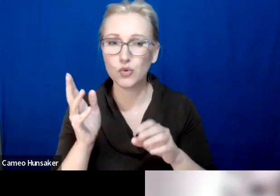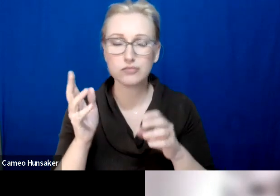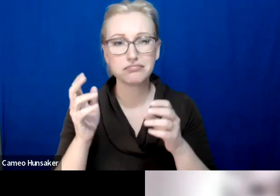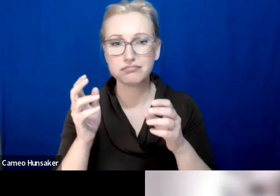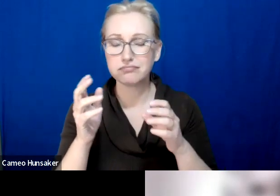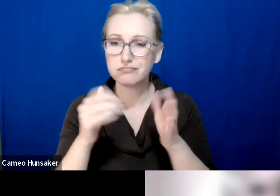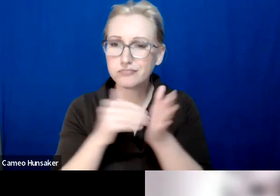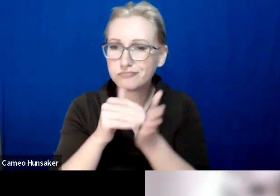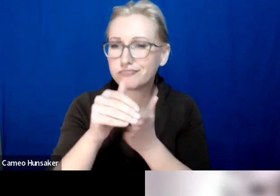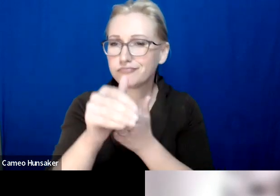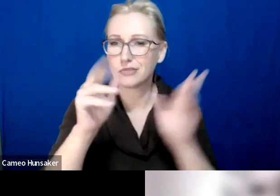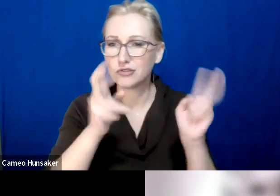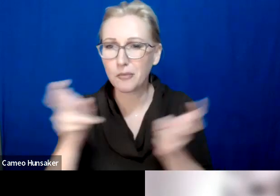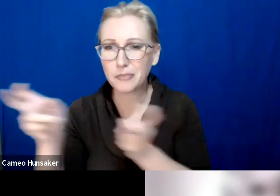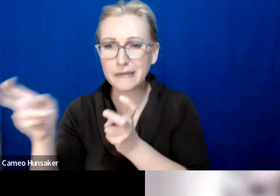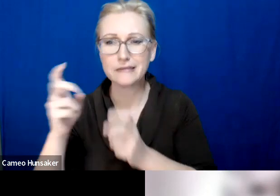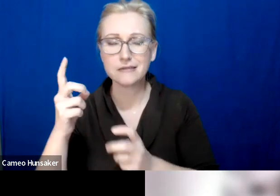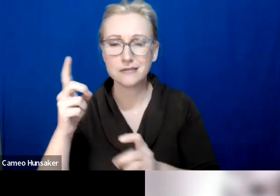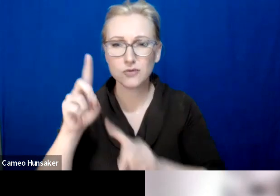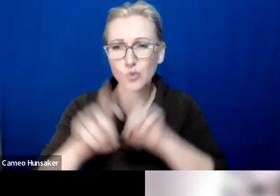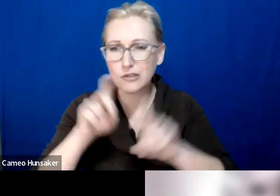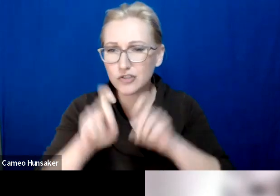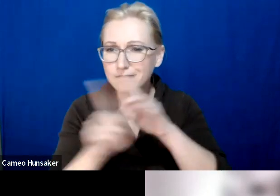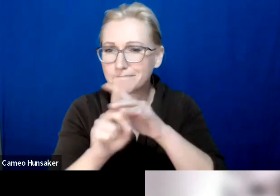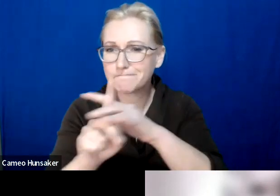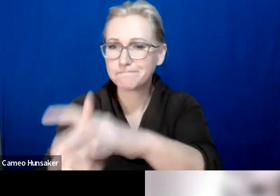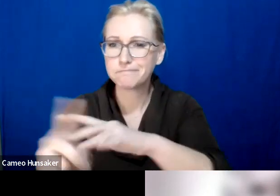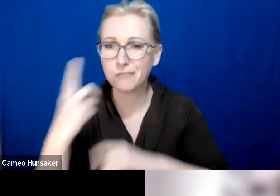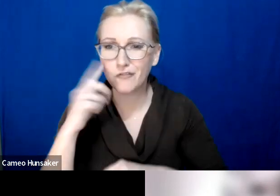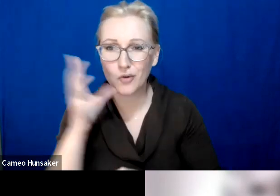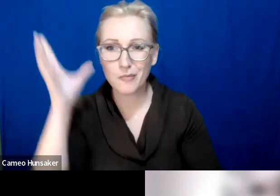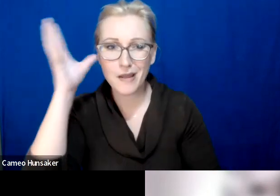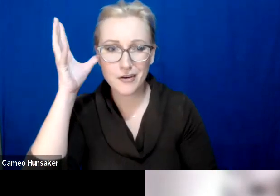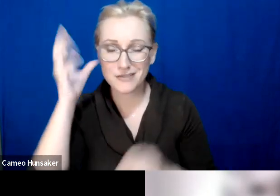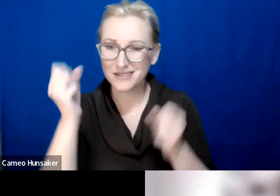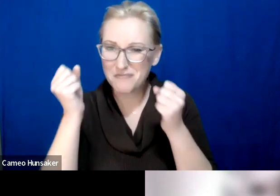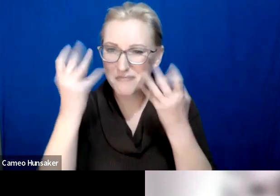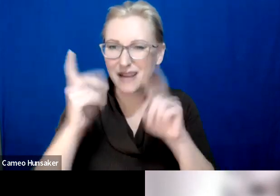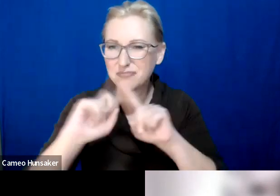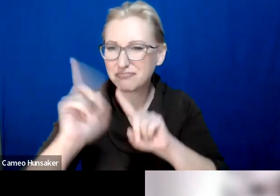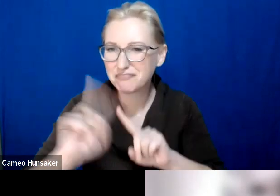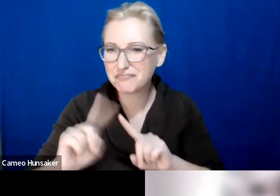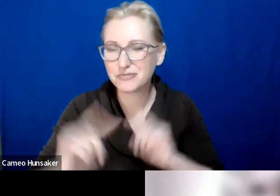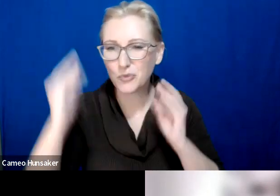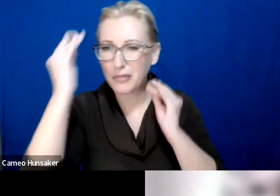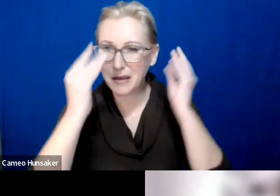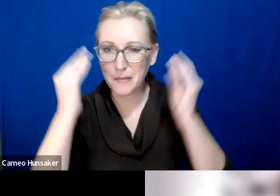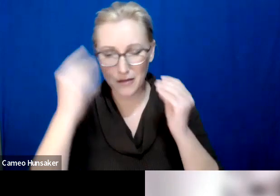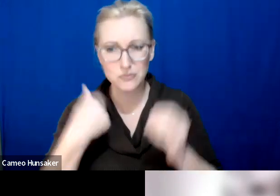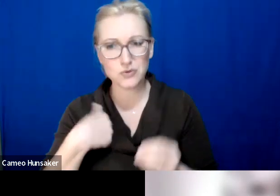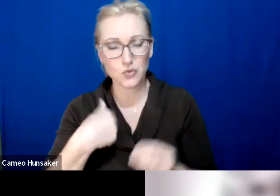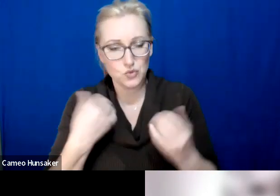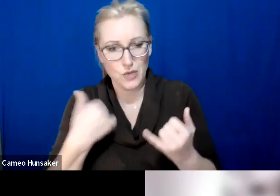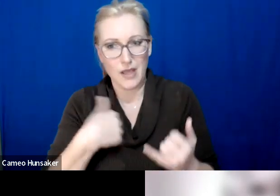Lots of questions come about, lots of things to think about. And so we really want to cover those main areas